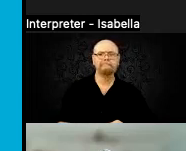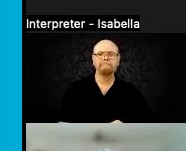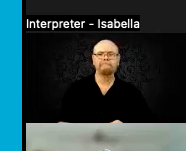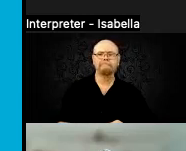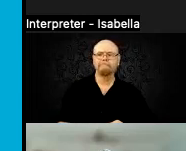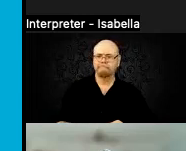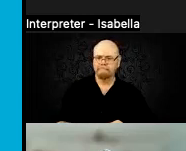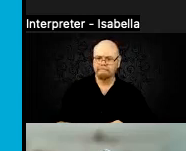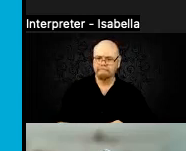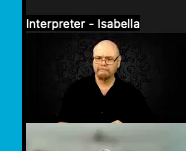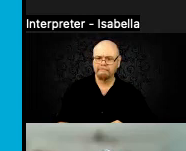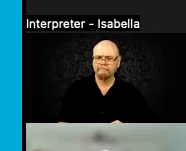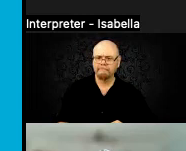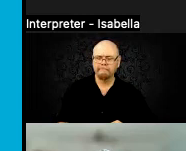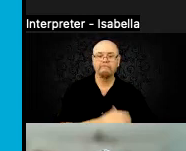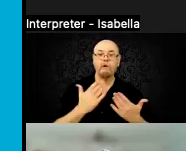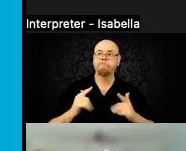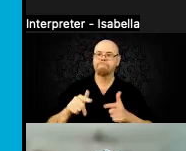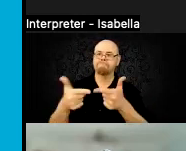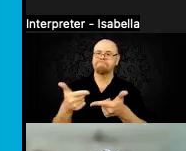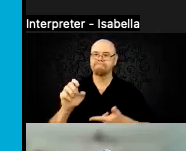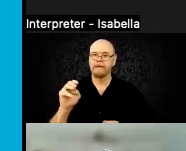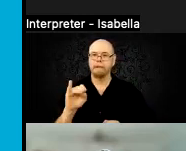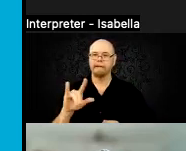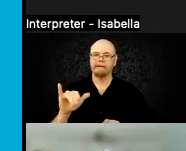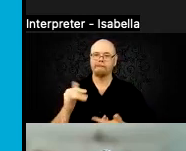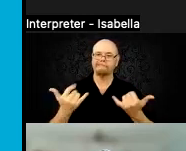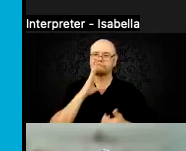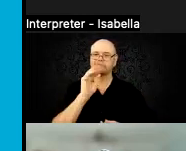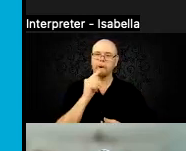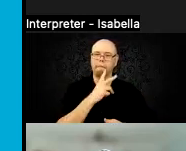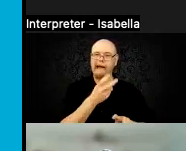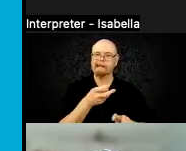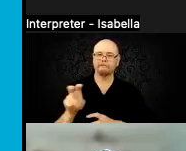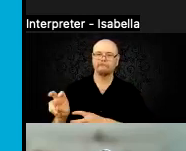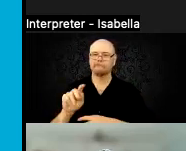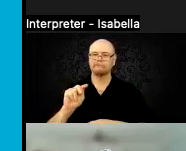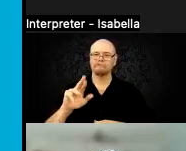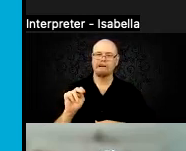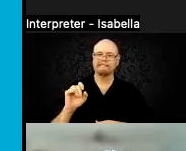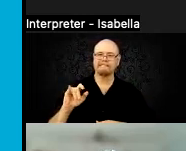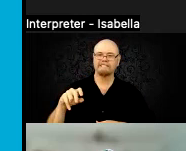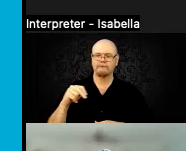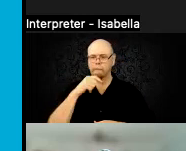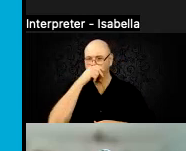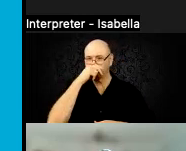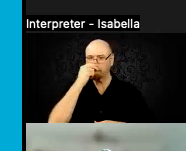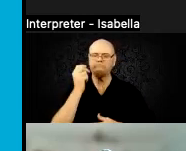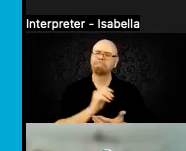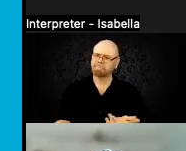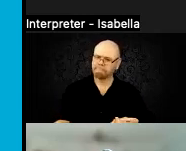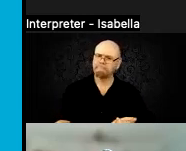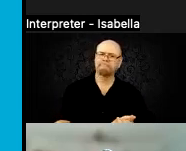All right, and then I think go over to Emily to talk about transition. Thanks, Sarah. This is Emily. Just wanted to highlight some of those DRS